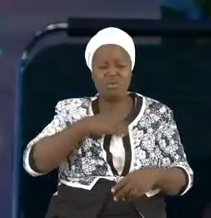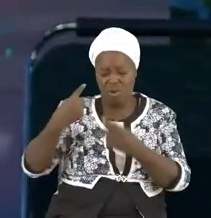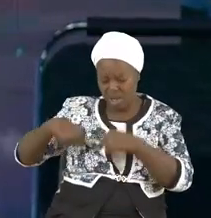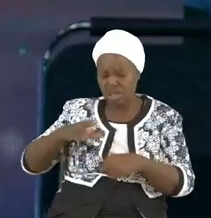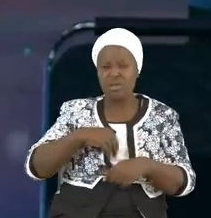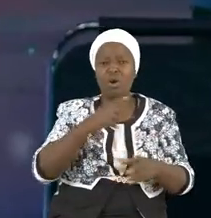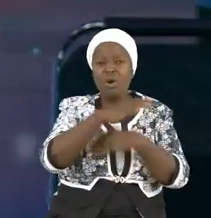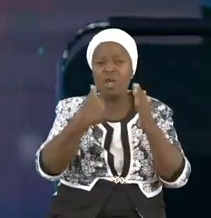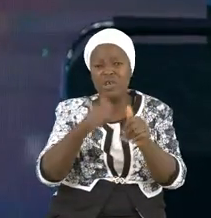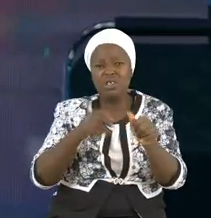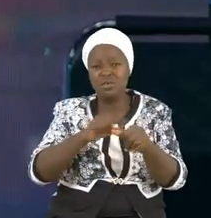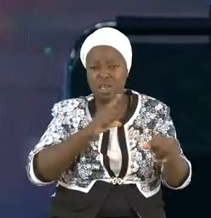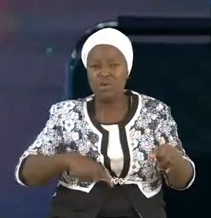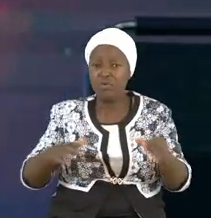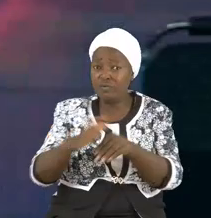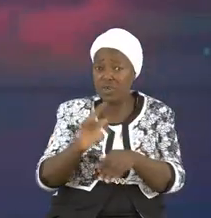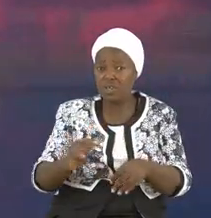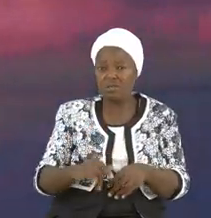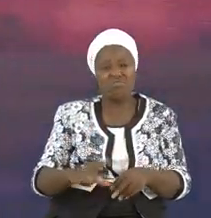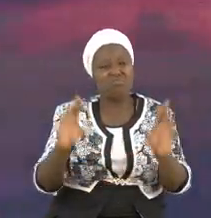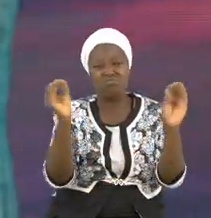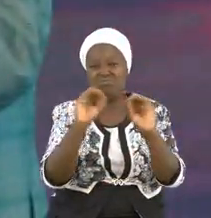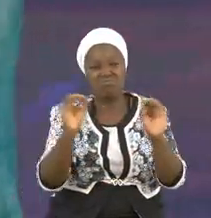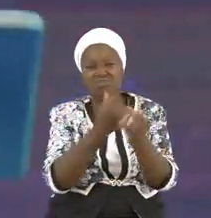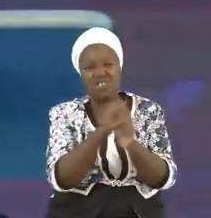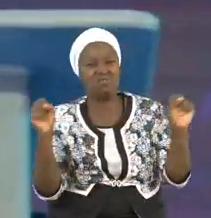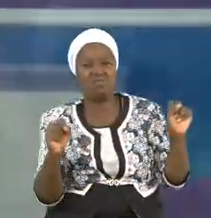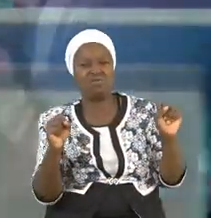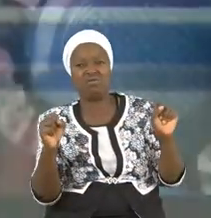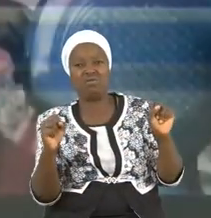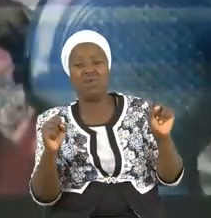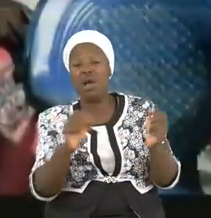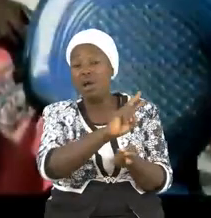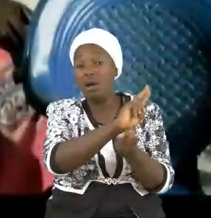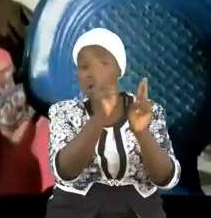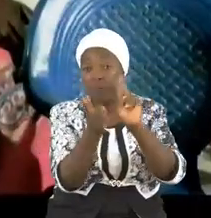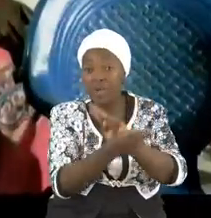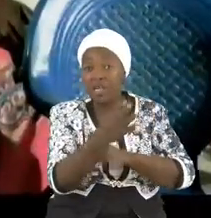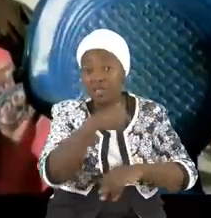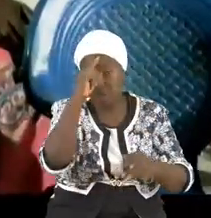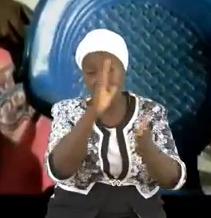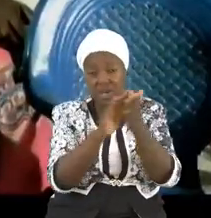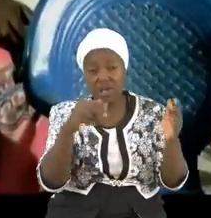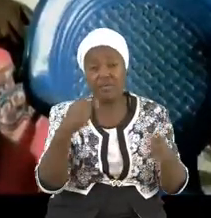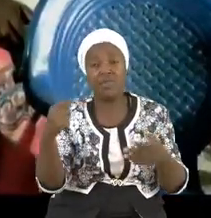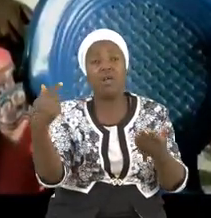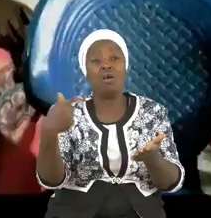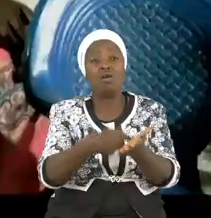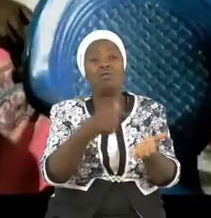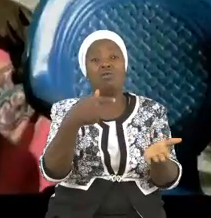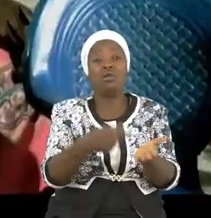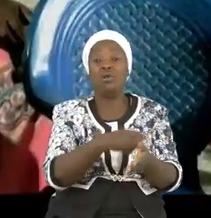the Lord. There's no salvation yet. Repent and believe the gospel. And as you do